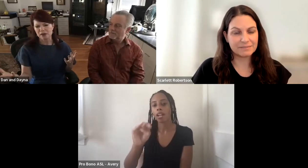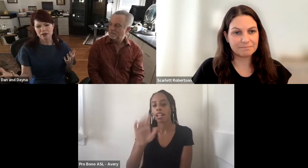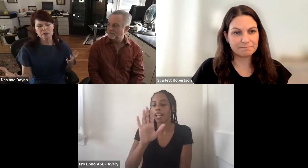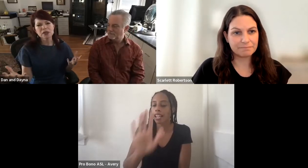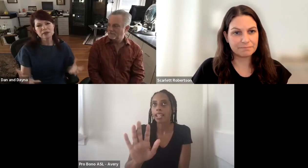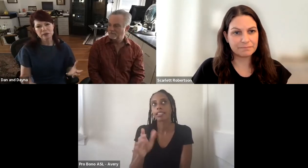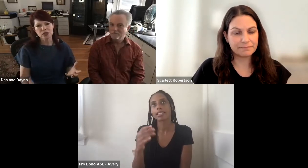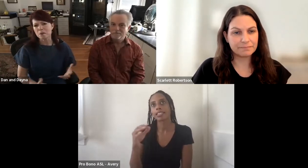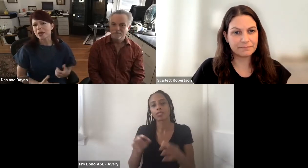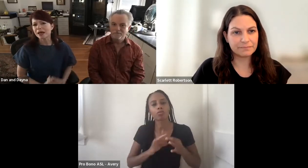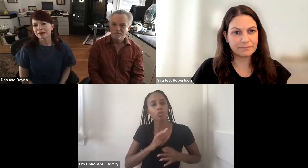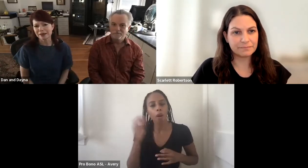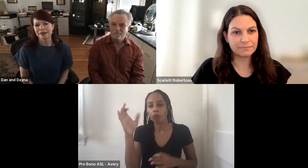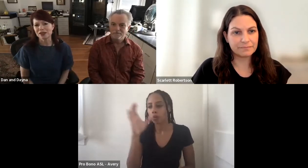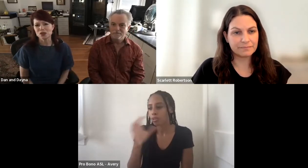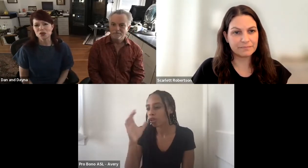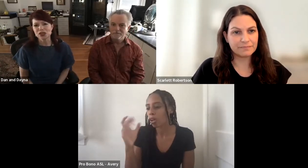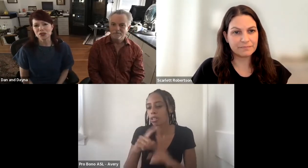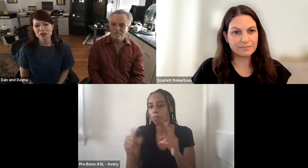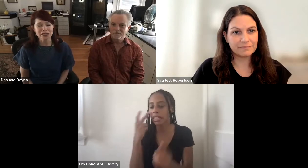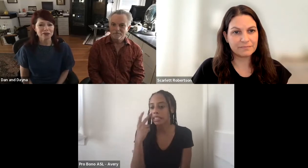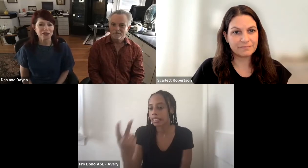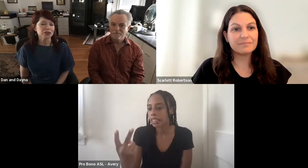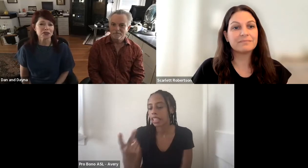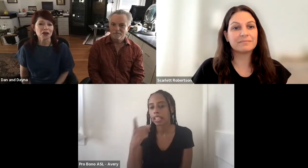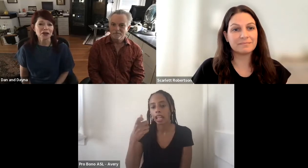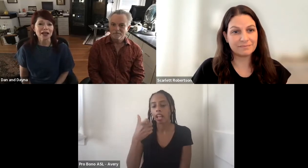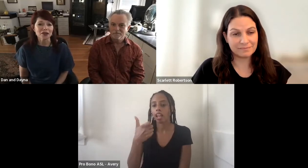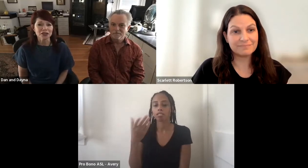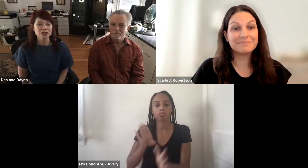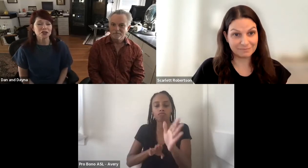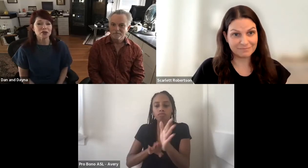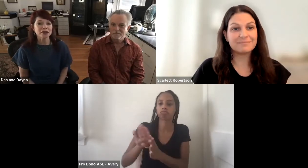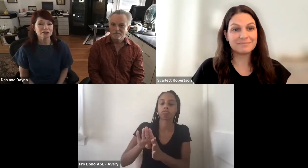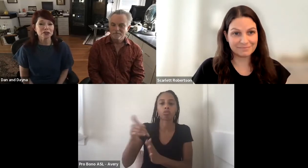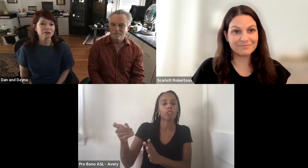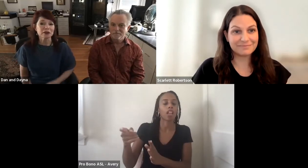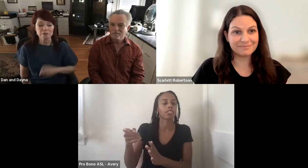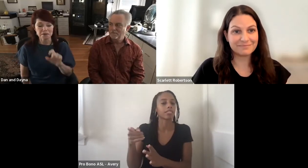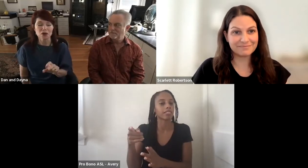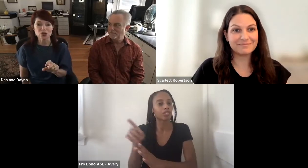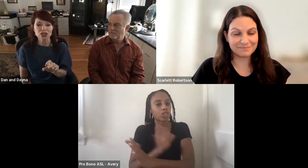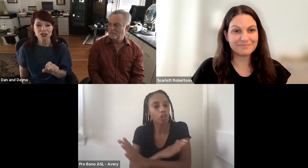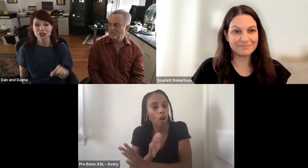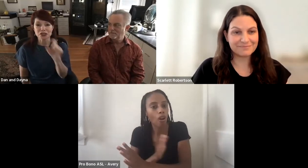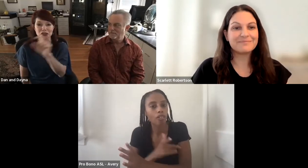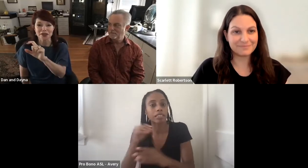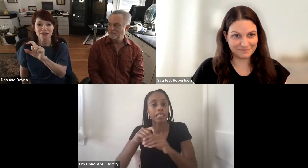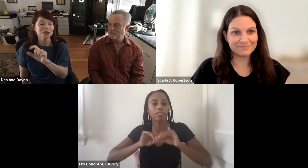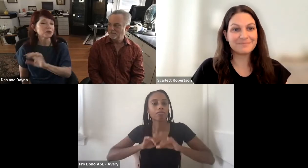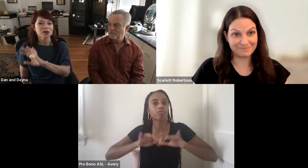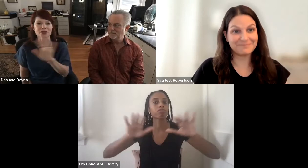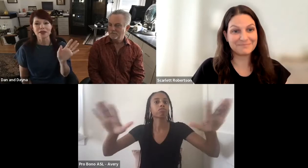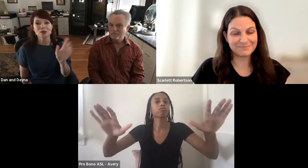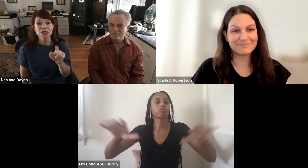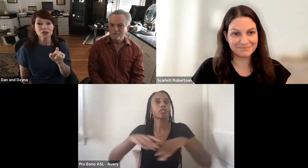this unbelievably dramatic trajectory of this song out into the stratosphere, from a rejection to the